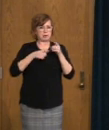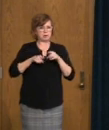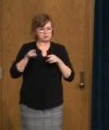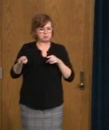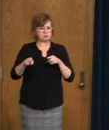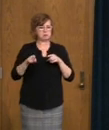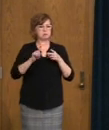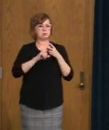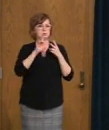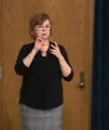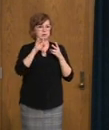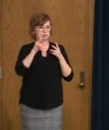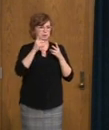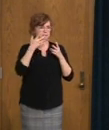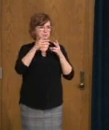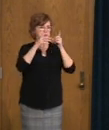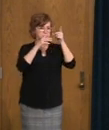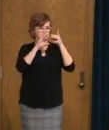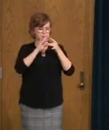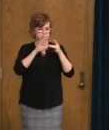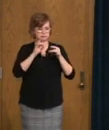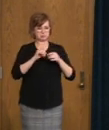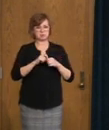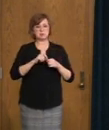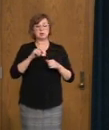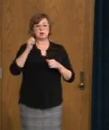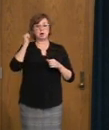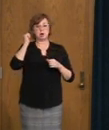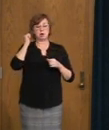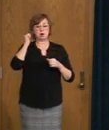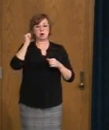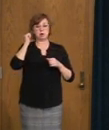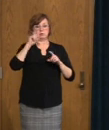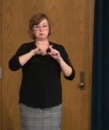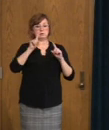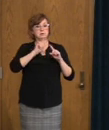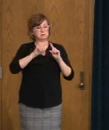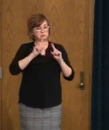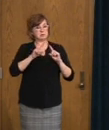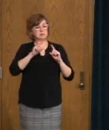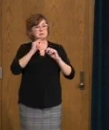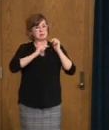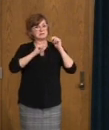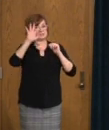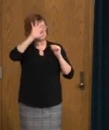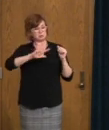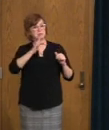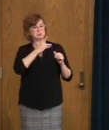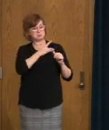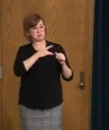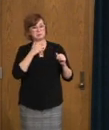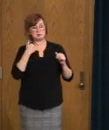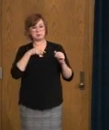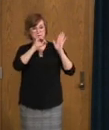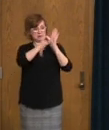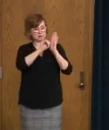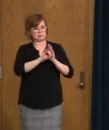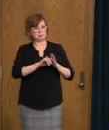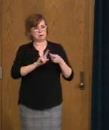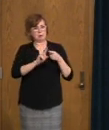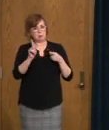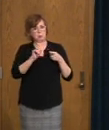also identified some of those facilities across the province where we have potentially higher risk, either because of the layout of the facility. For example, they